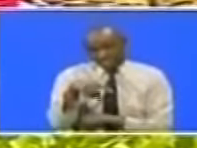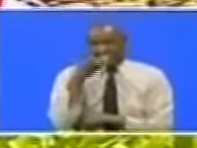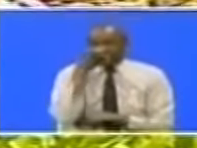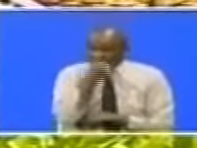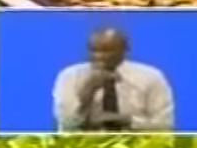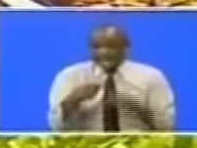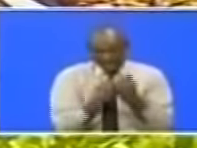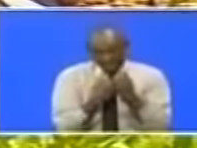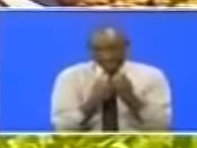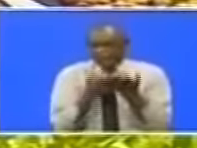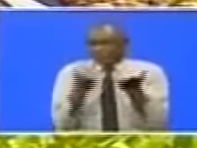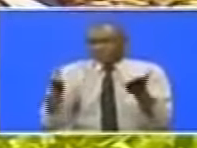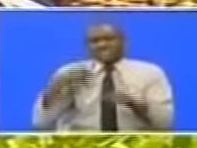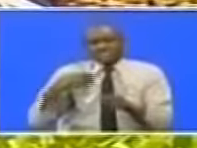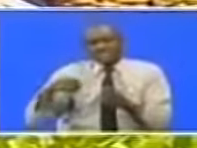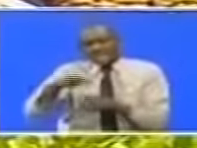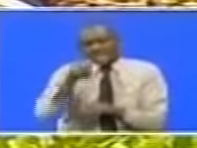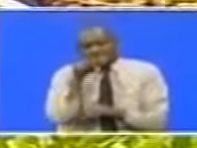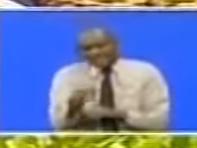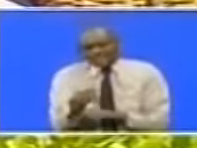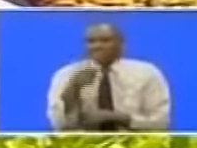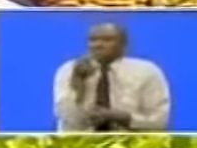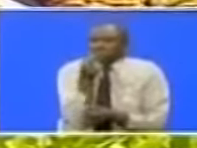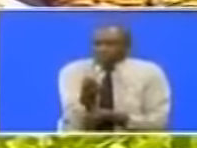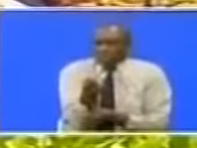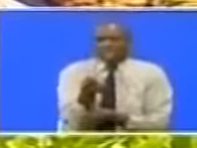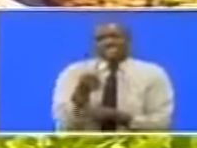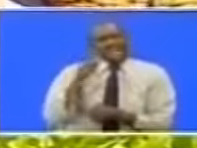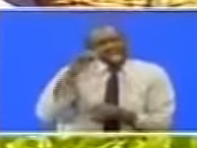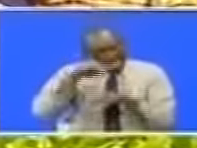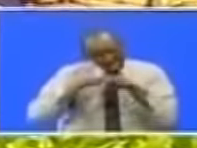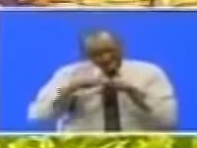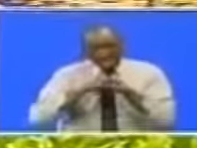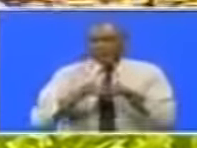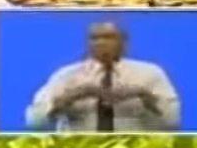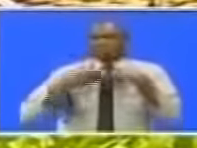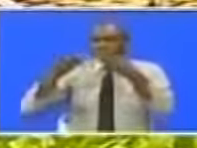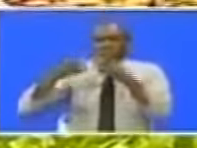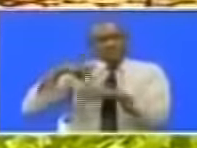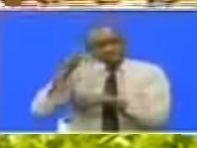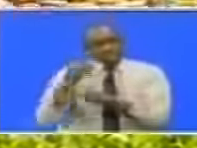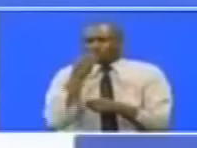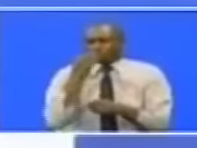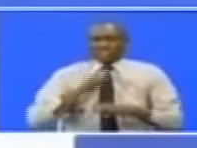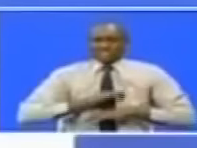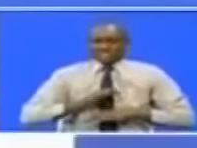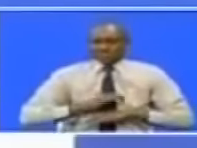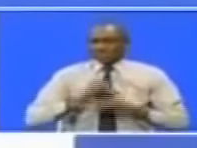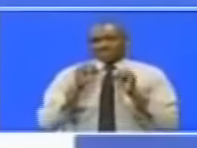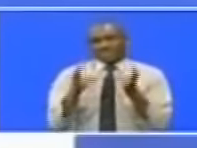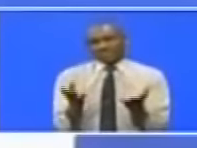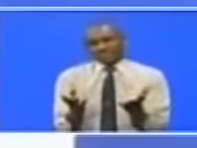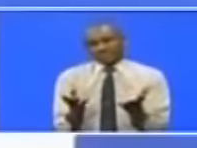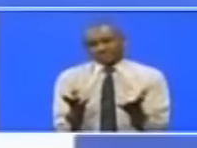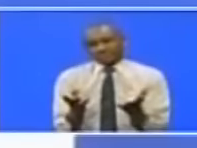this, productivity in the sector remains dismal, undermining Africa's overall productivity and food security. We have to do our